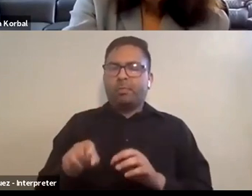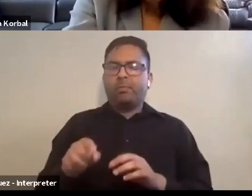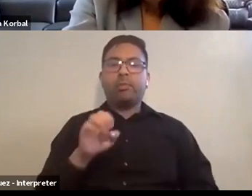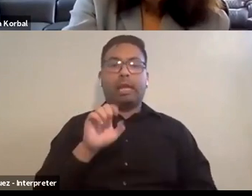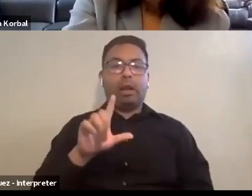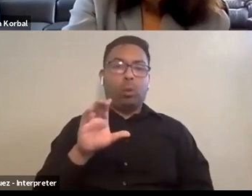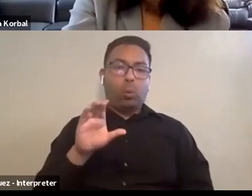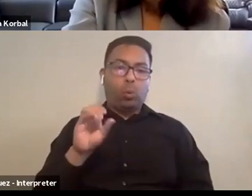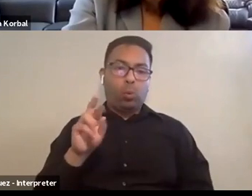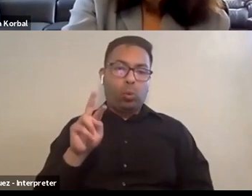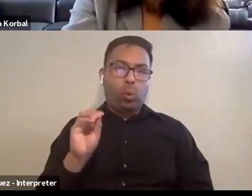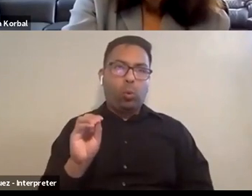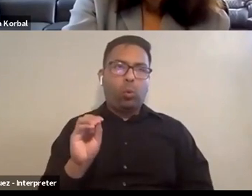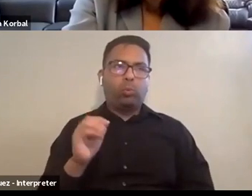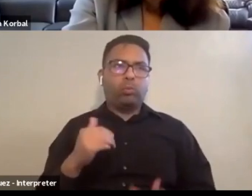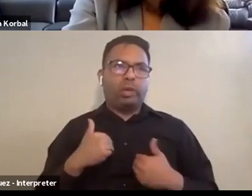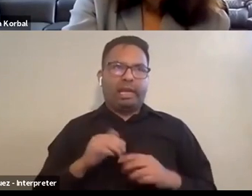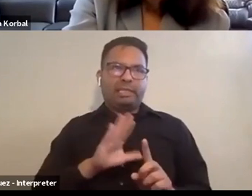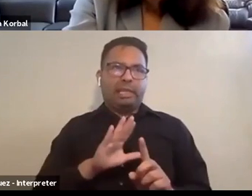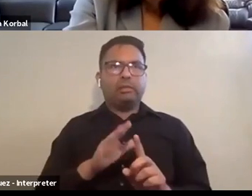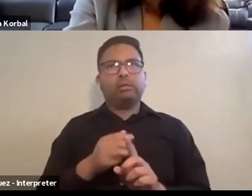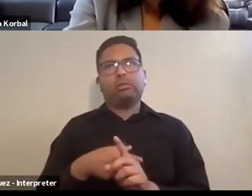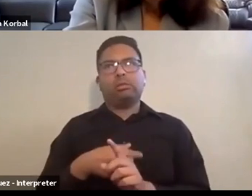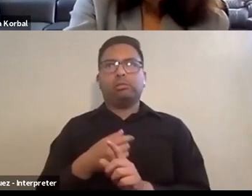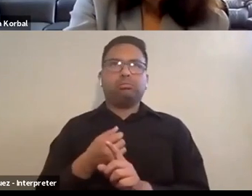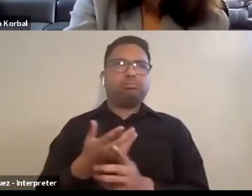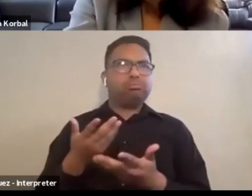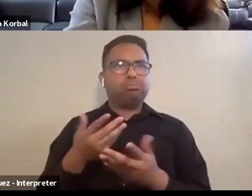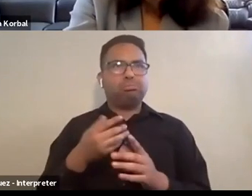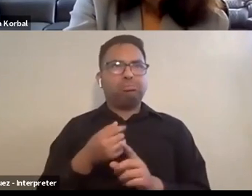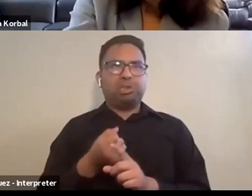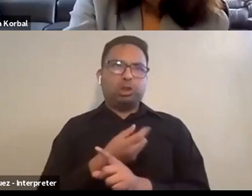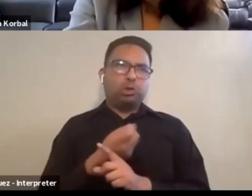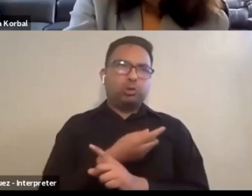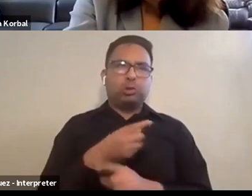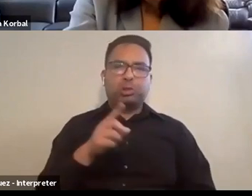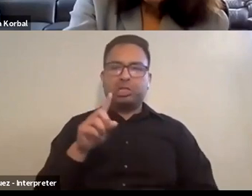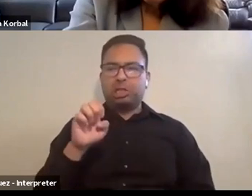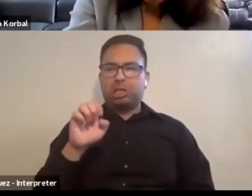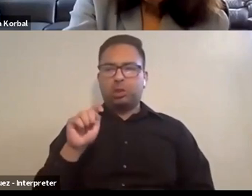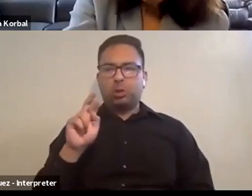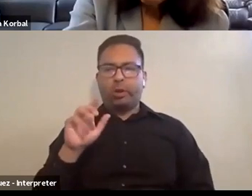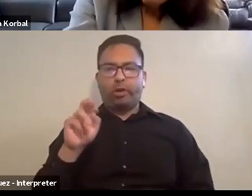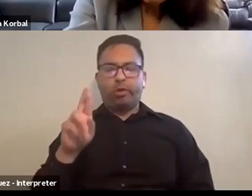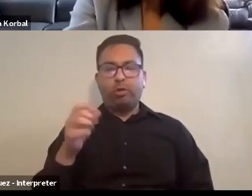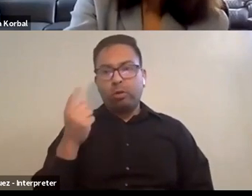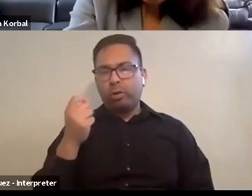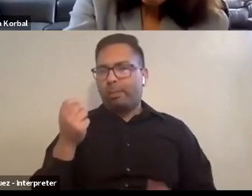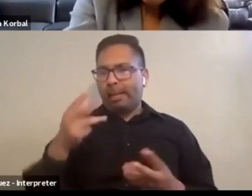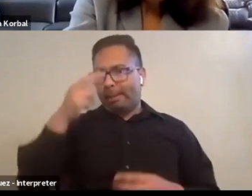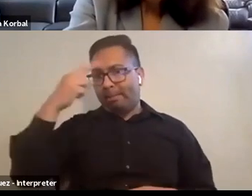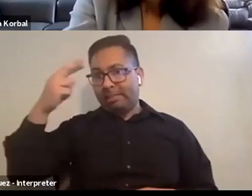had its detractors. A lot of Mexican intellectuals that were a